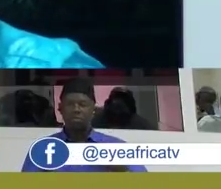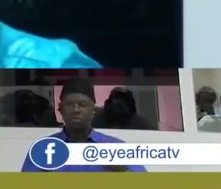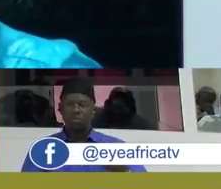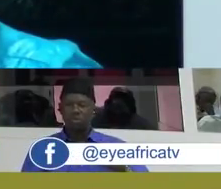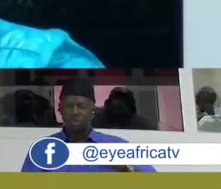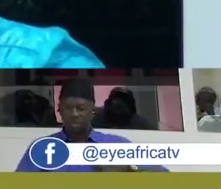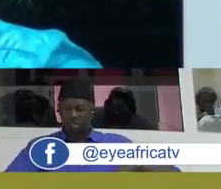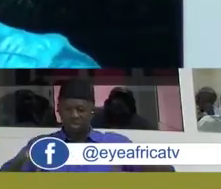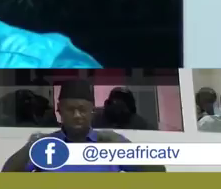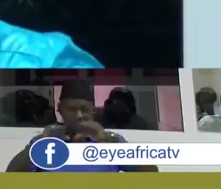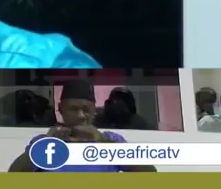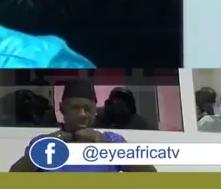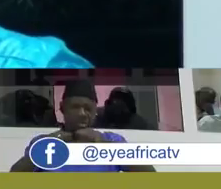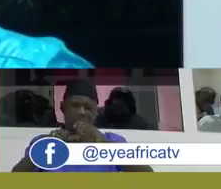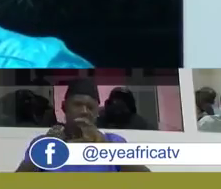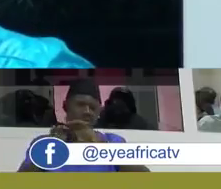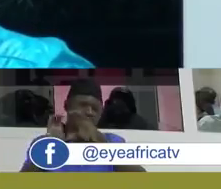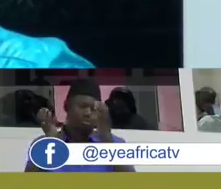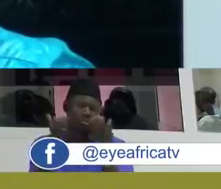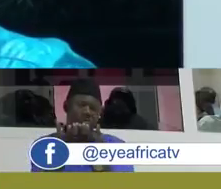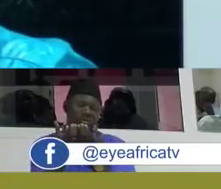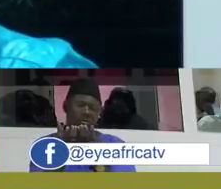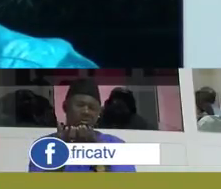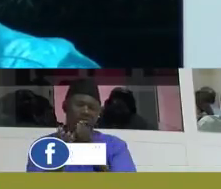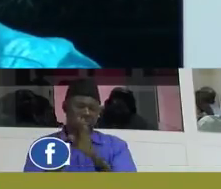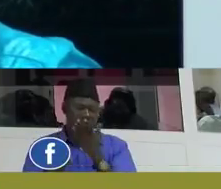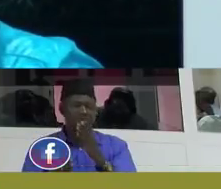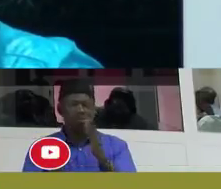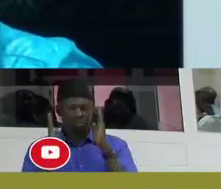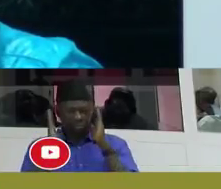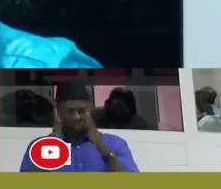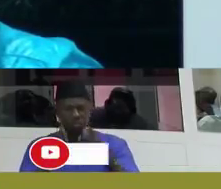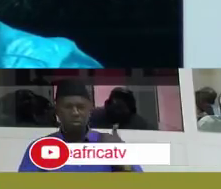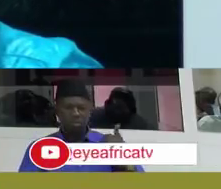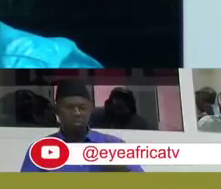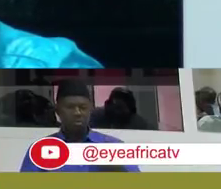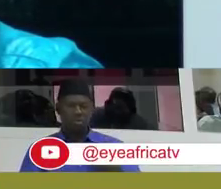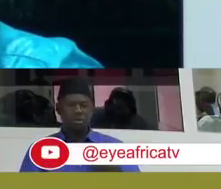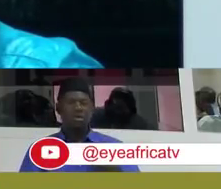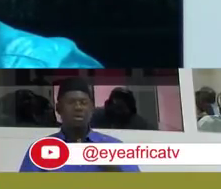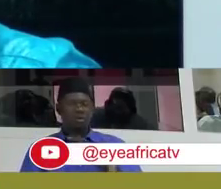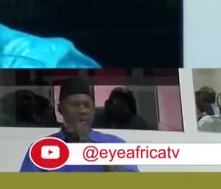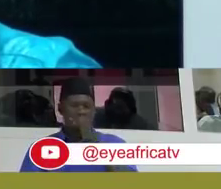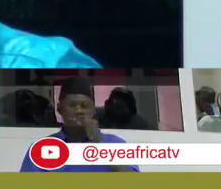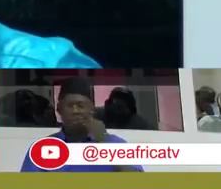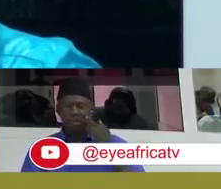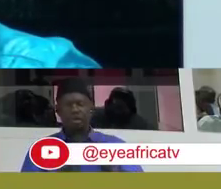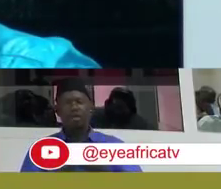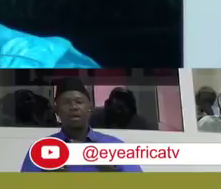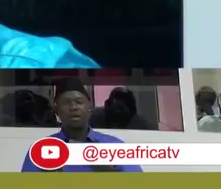be Muslims, many of whom would be fasting. So